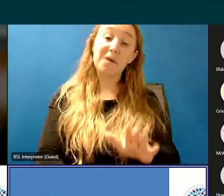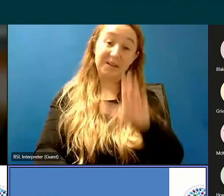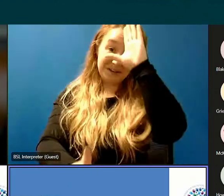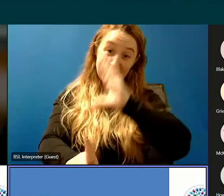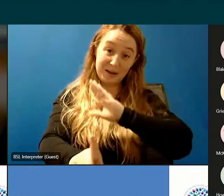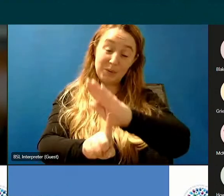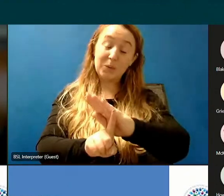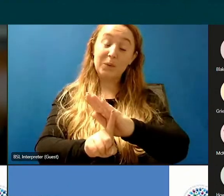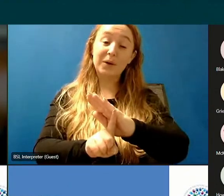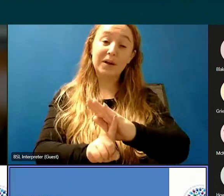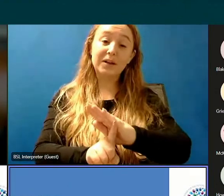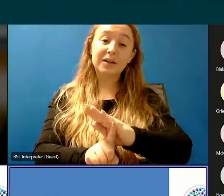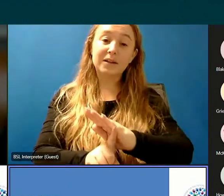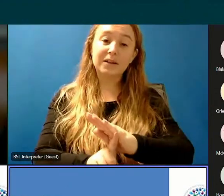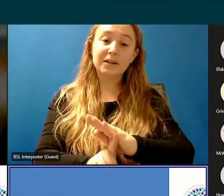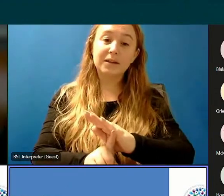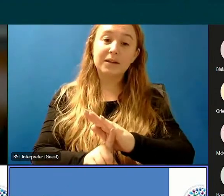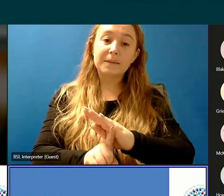will,